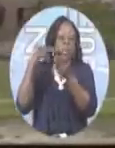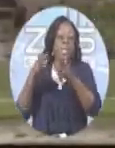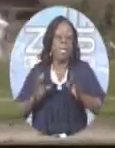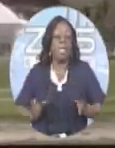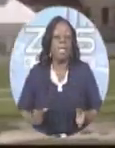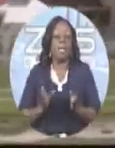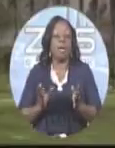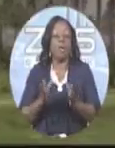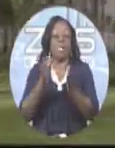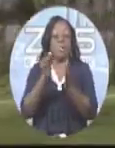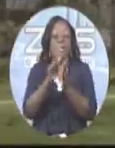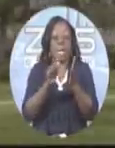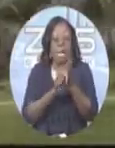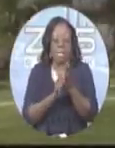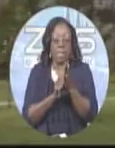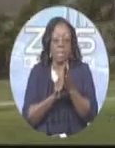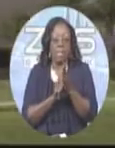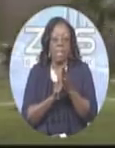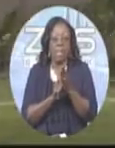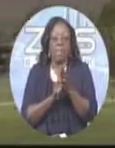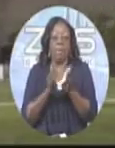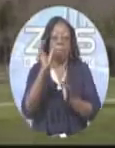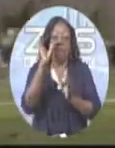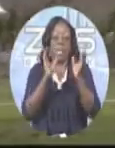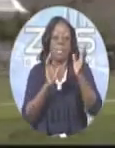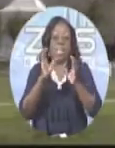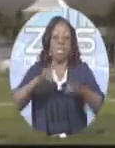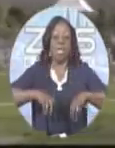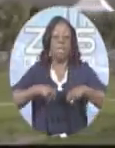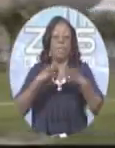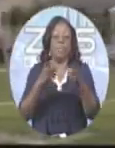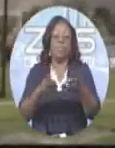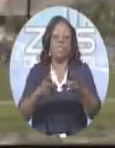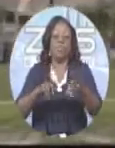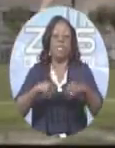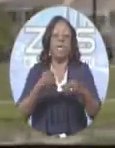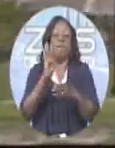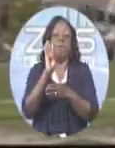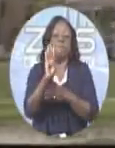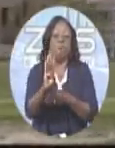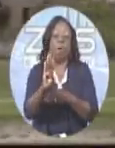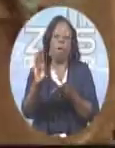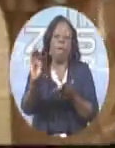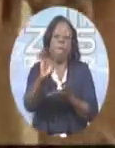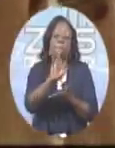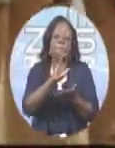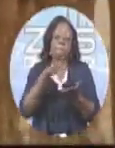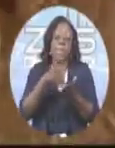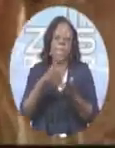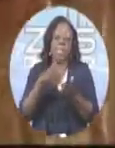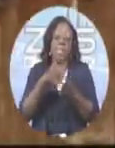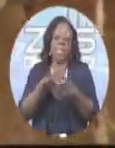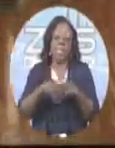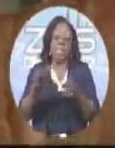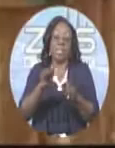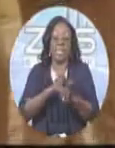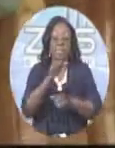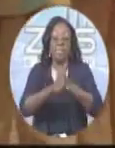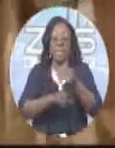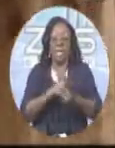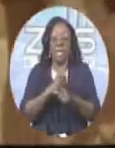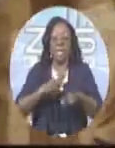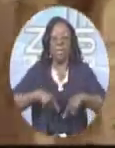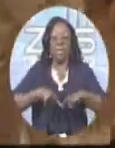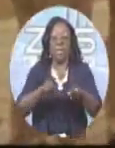also includes joint marketing contributions, where government will contribute $4 million per year toward the cost and expenses of